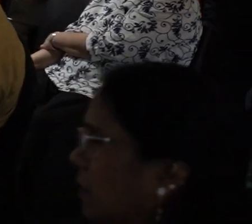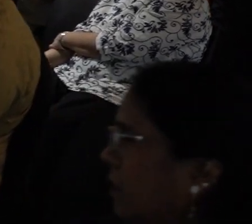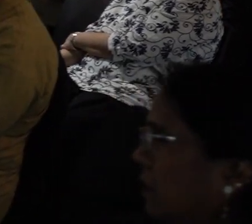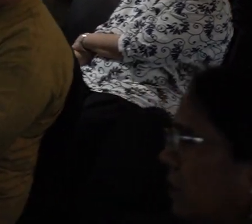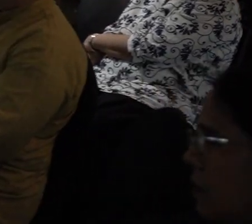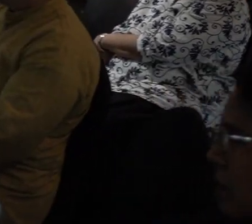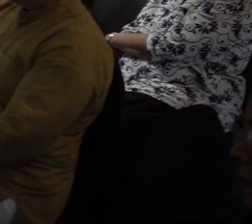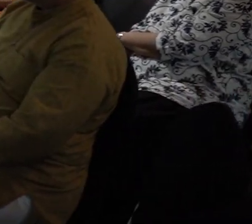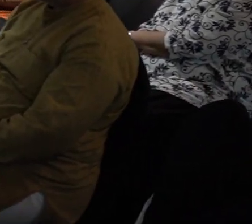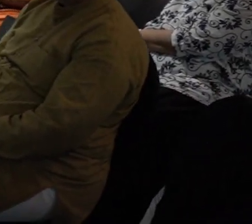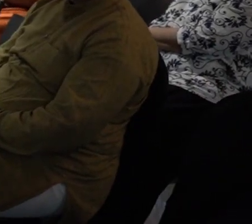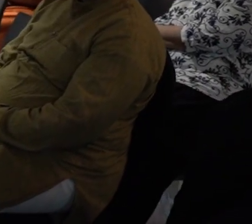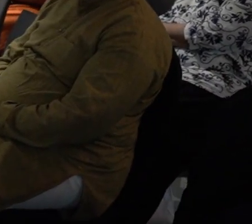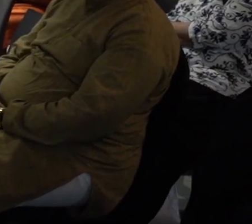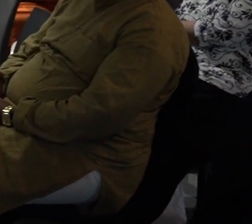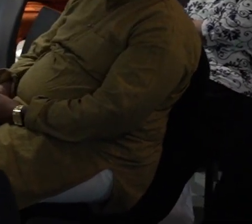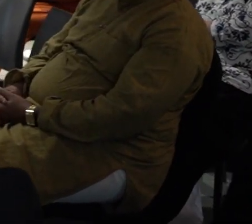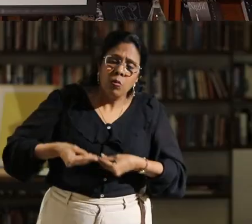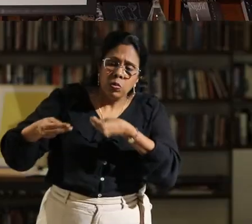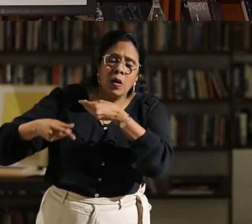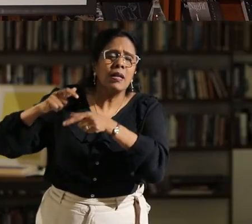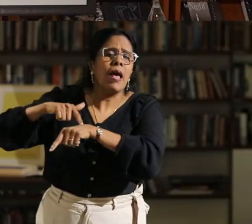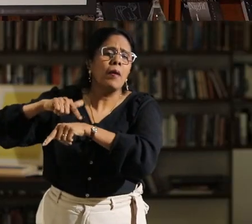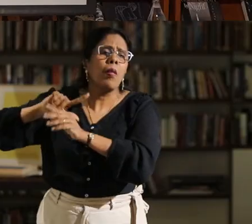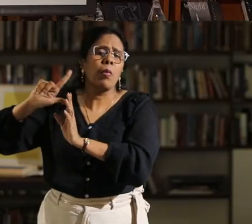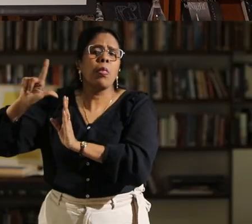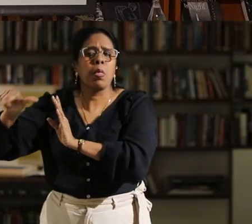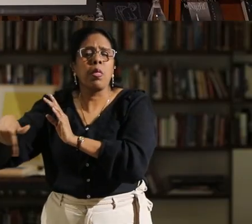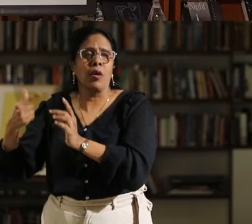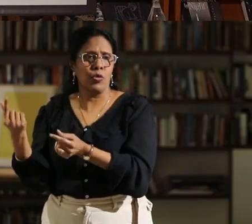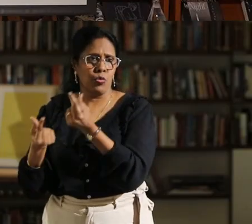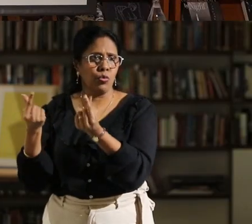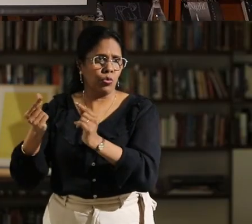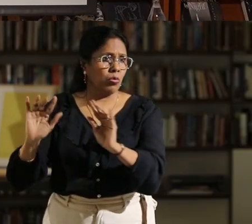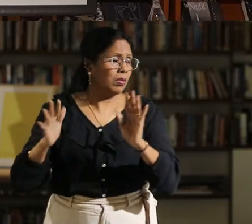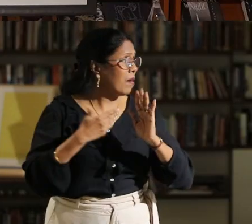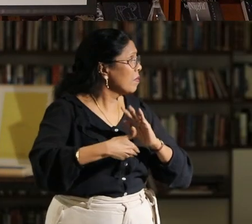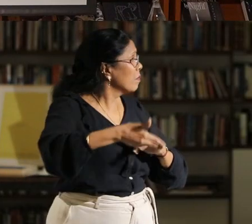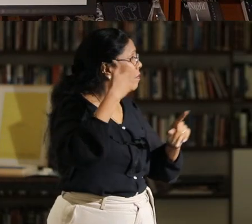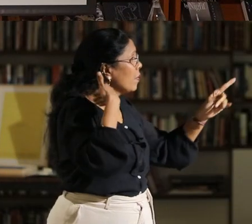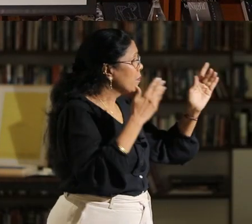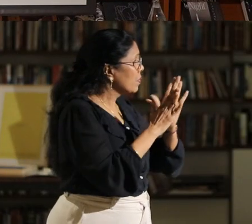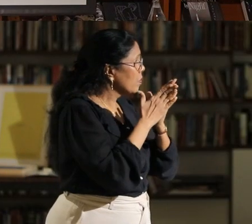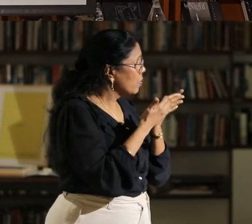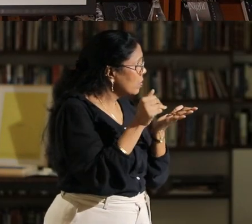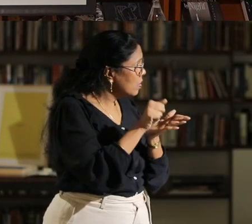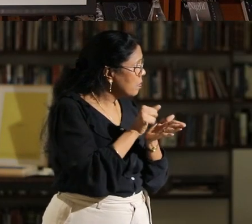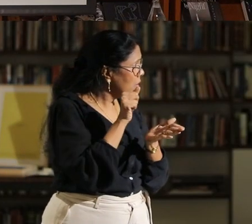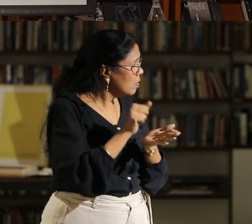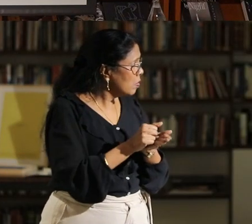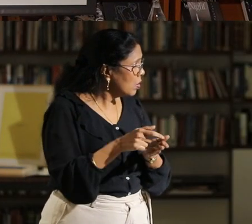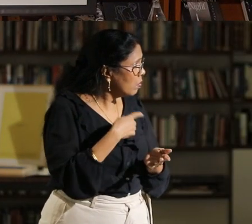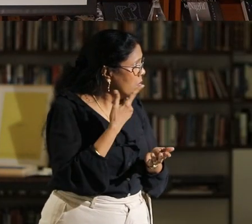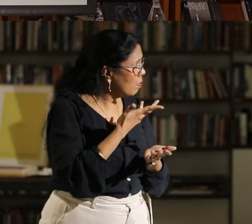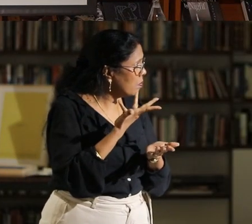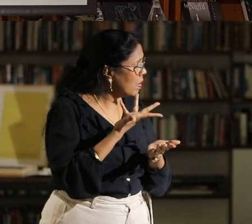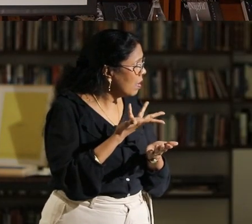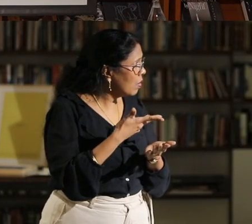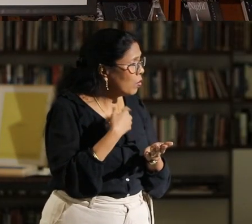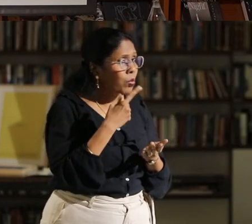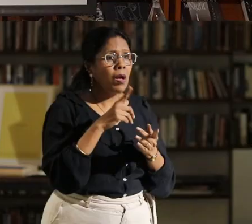public display, but over time it gets used in that fashion. For example, this book was published by Vani